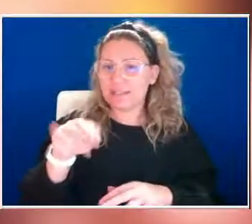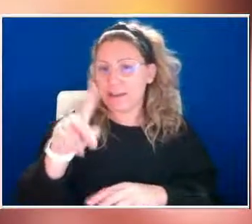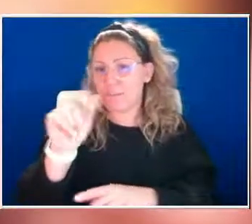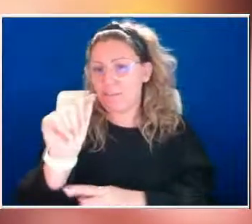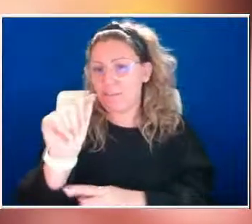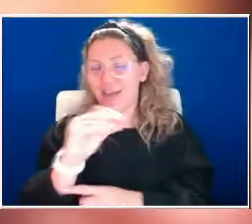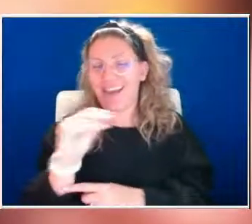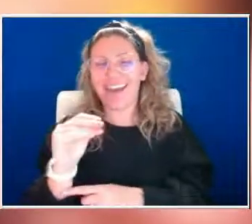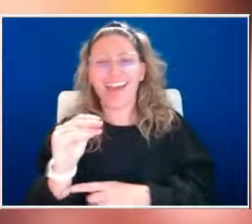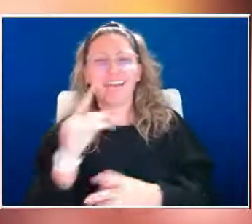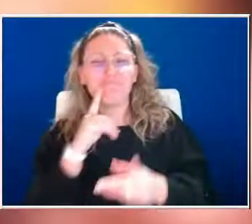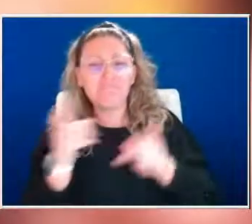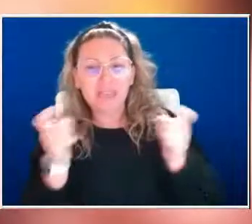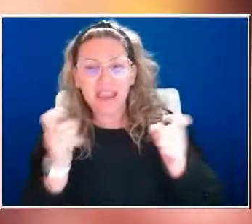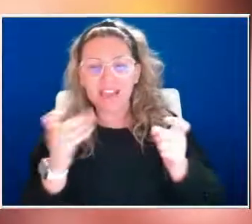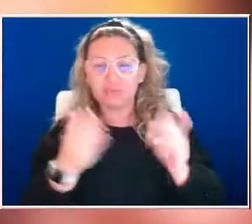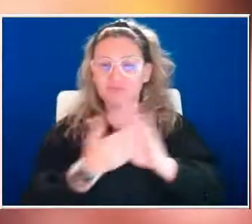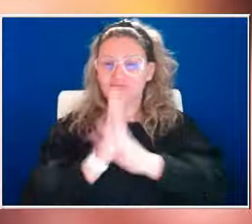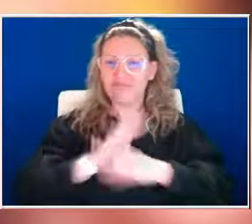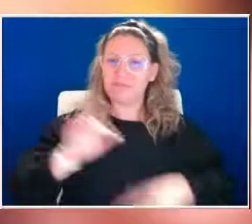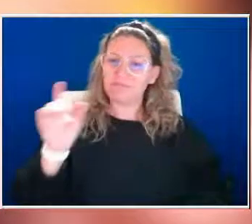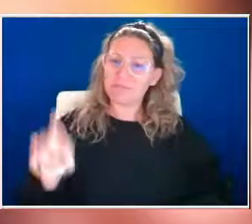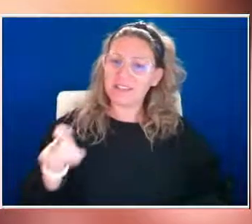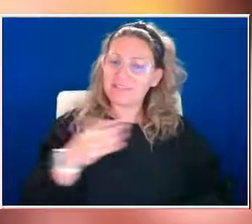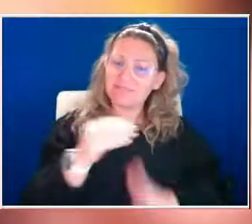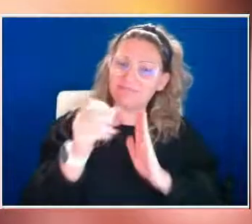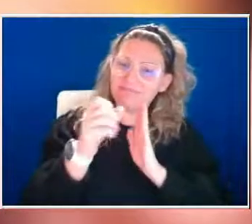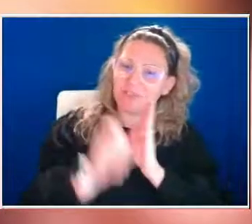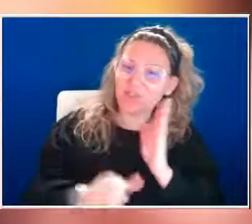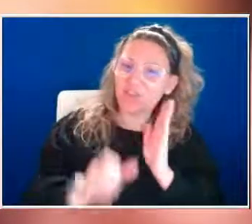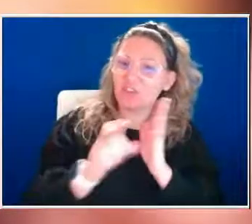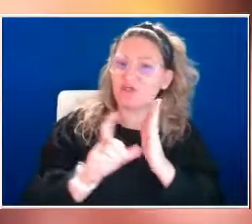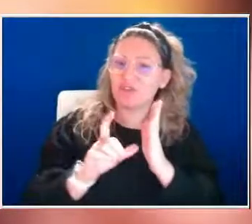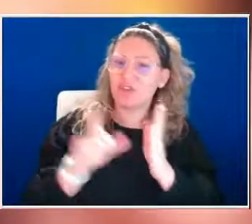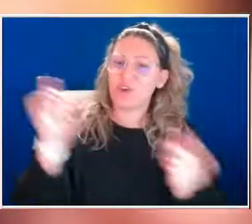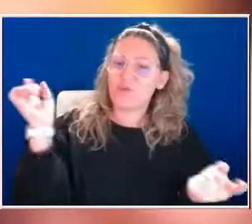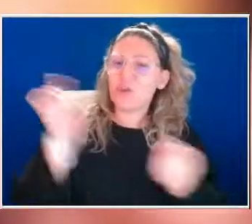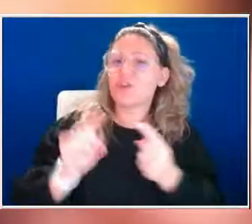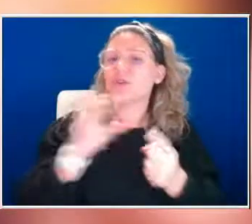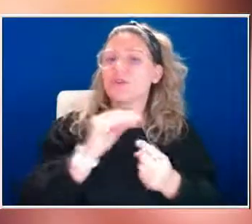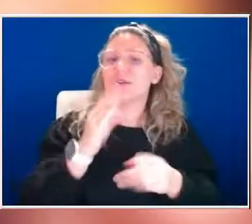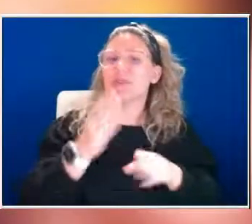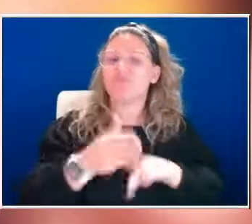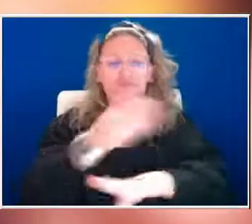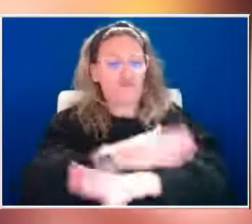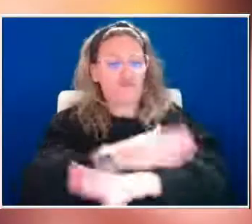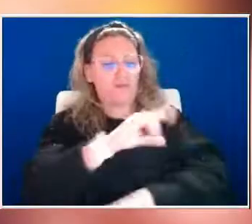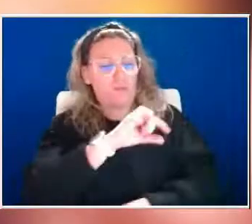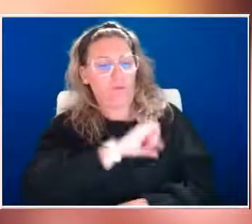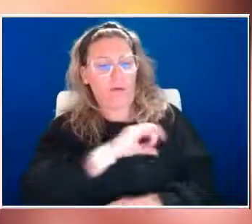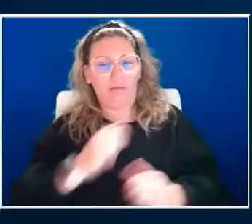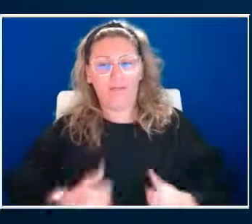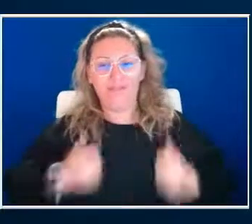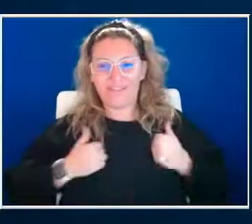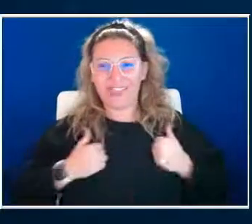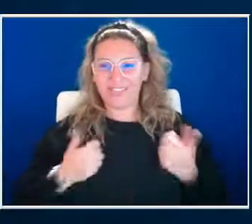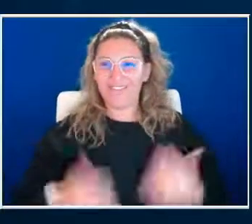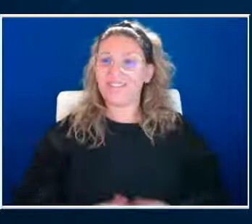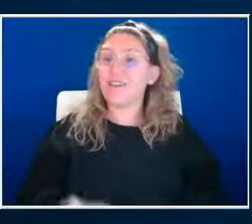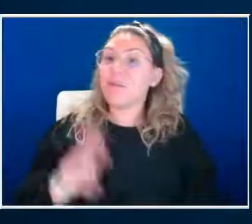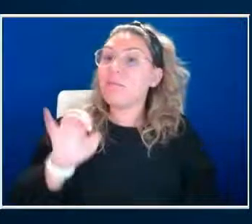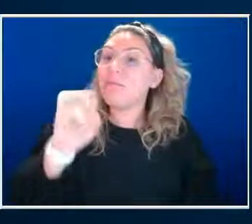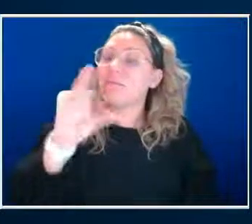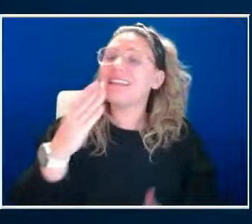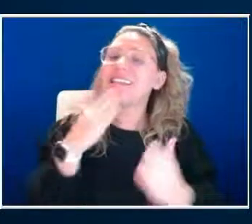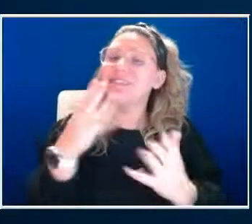becomes necessary, have surgery to help, like reduce or improve your quality of life with your lymphedema. Melanie, thank you so much for being